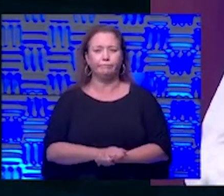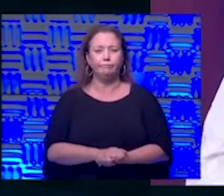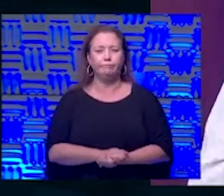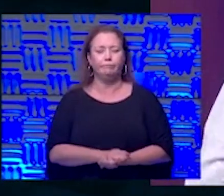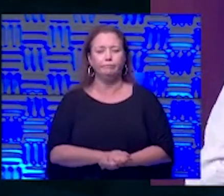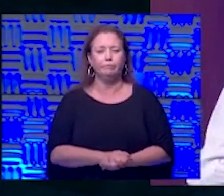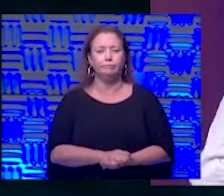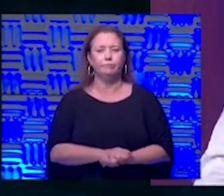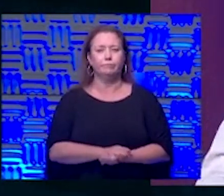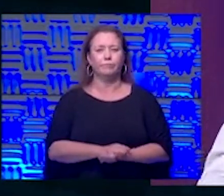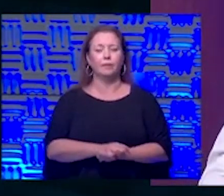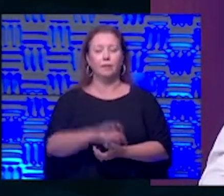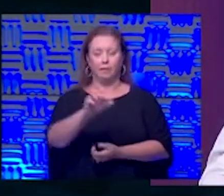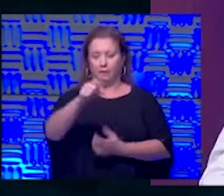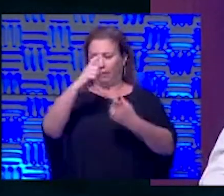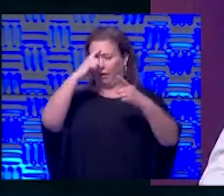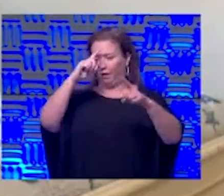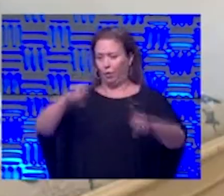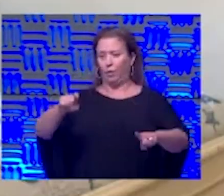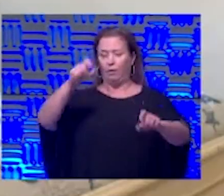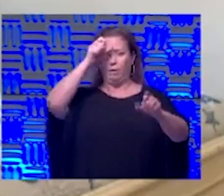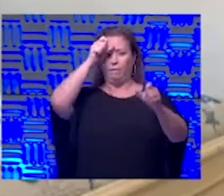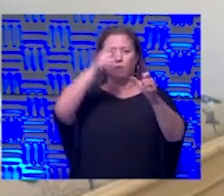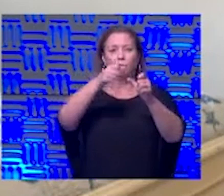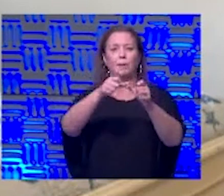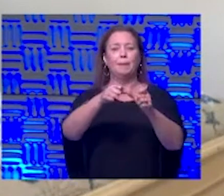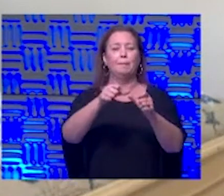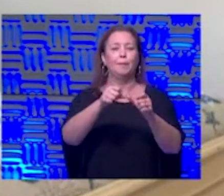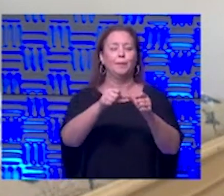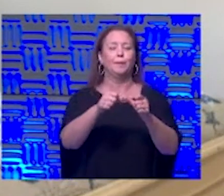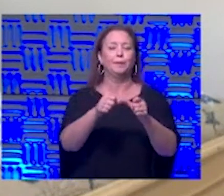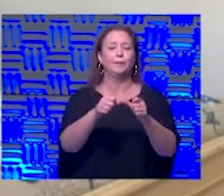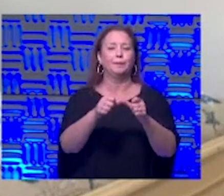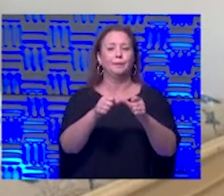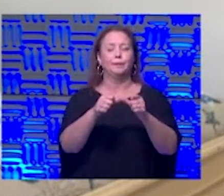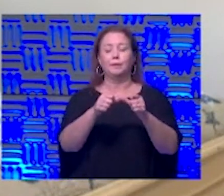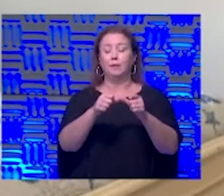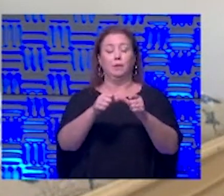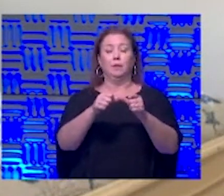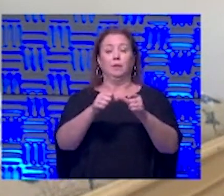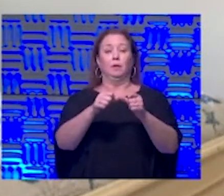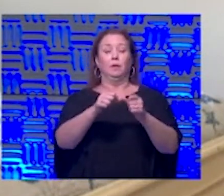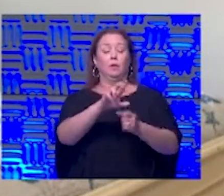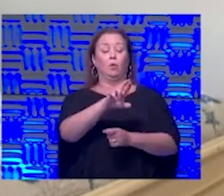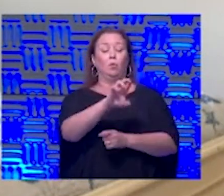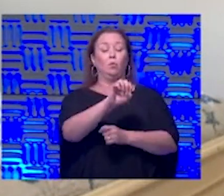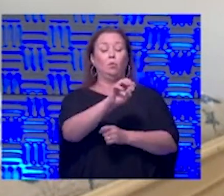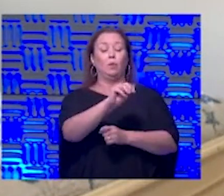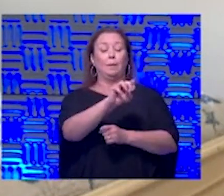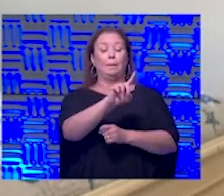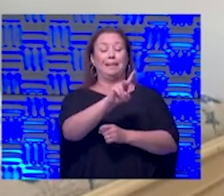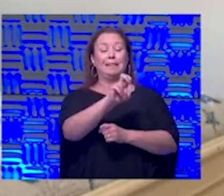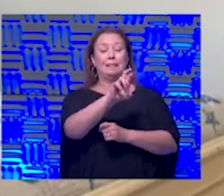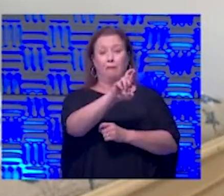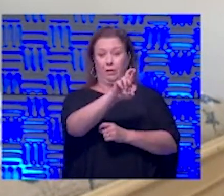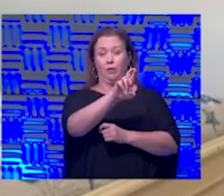Yeah, I agree. We have to remember there's no, really, besides remdesivir, there's no